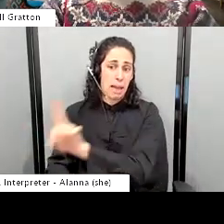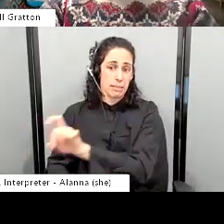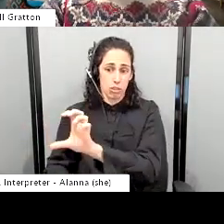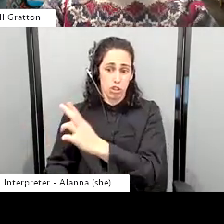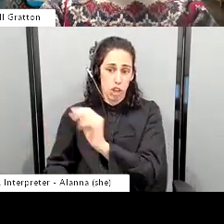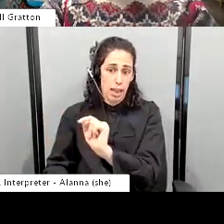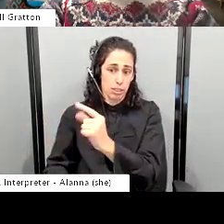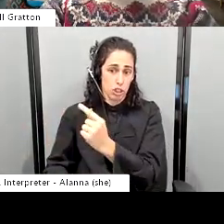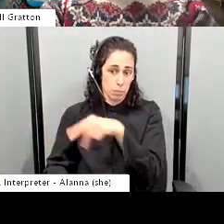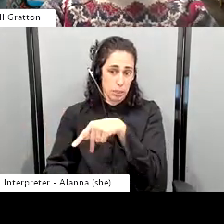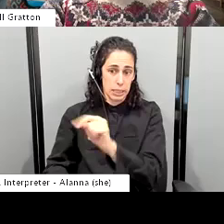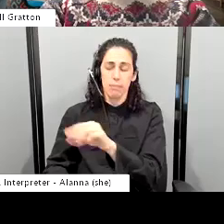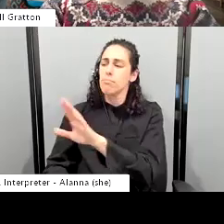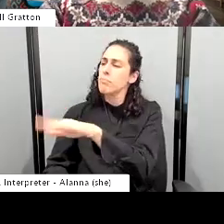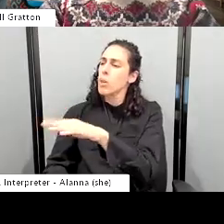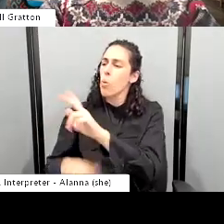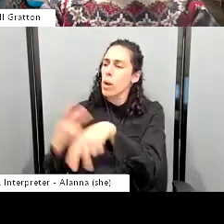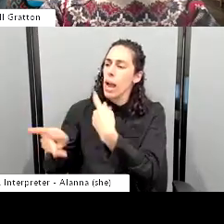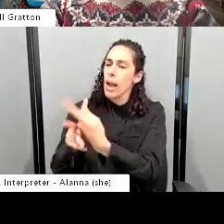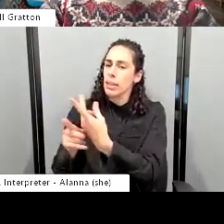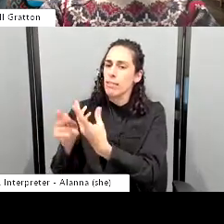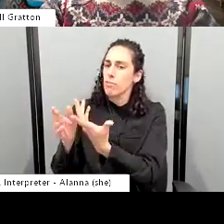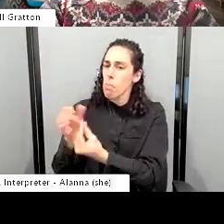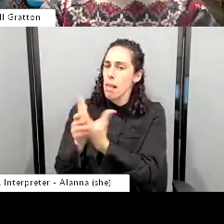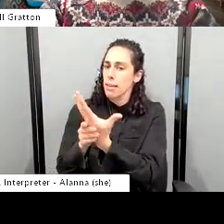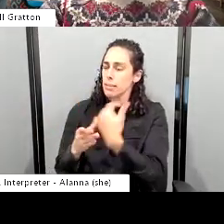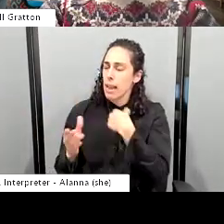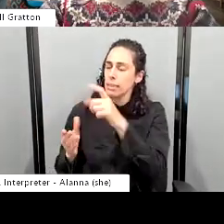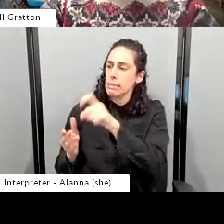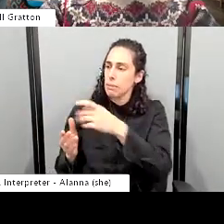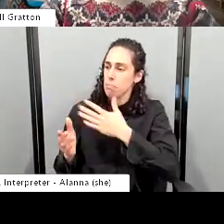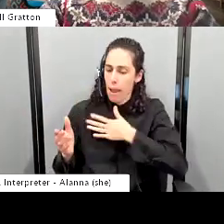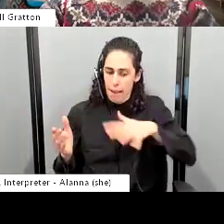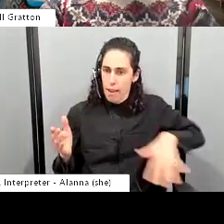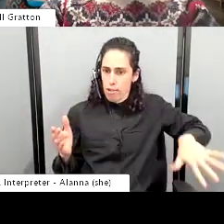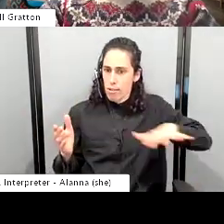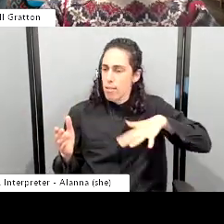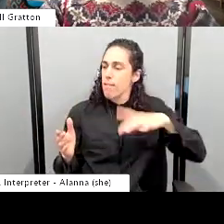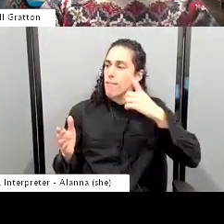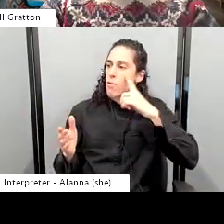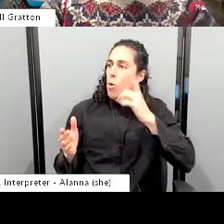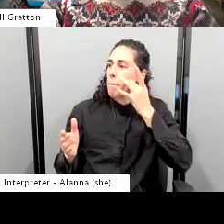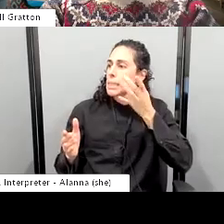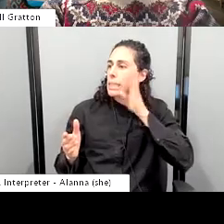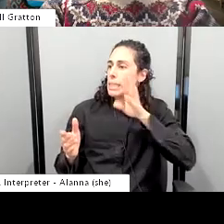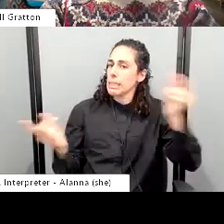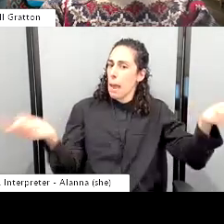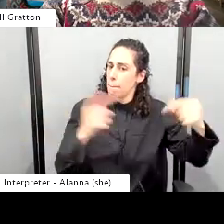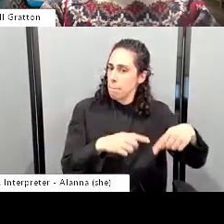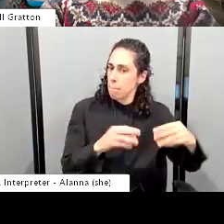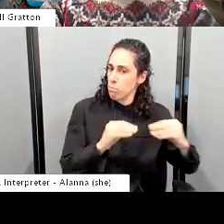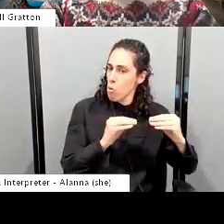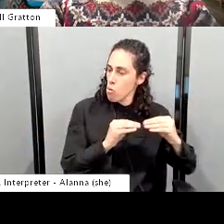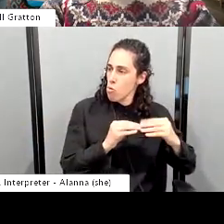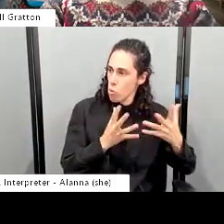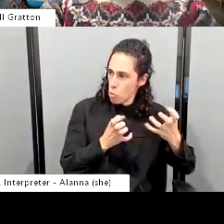I have in my garden to attract bees and other